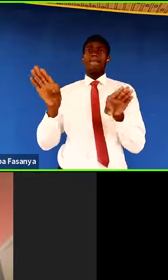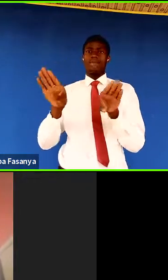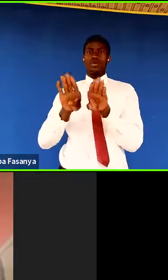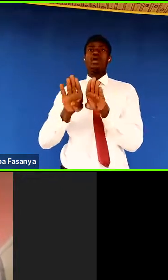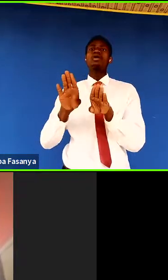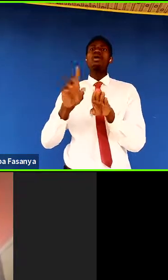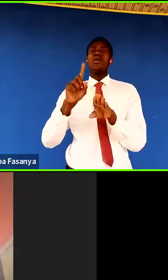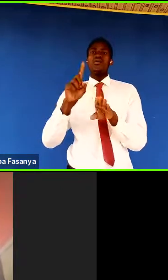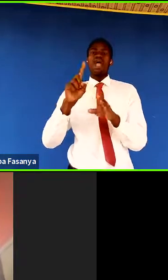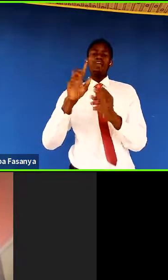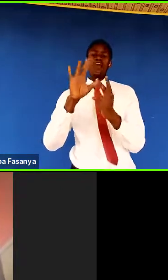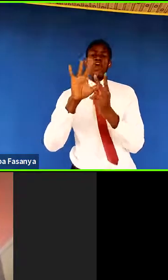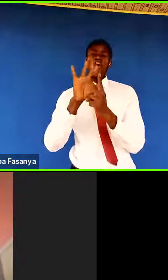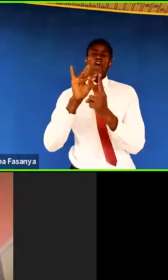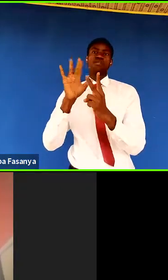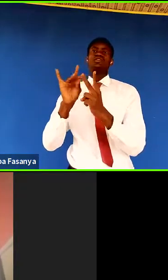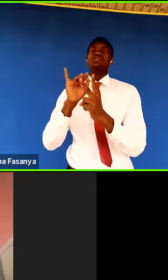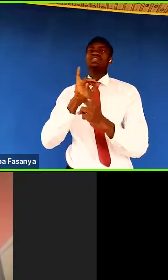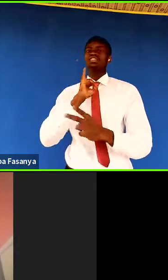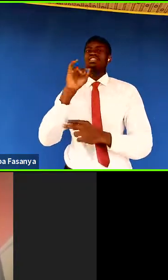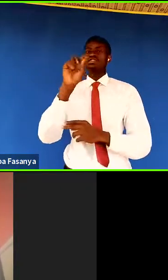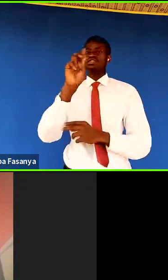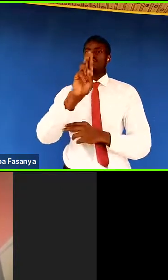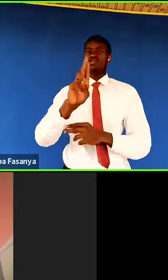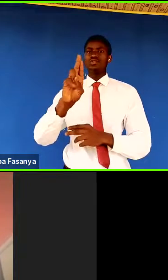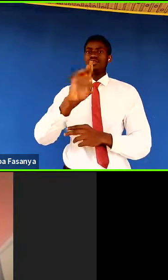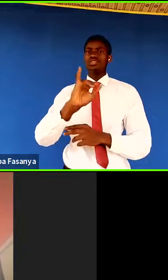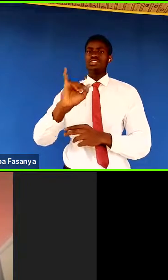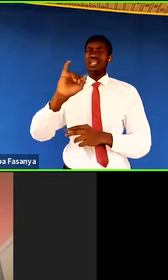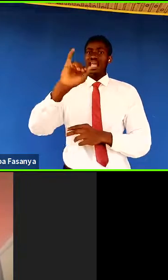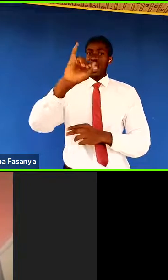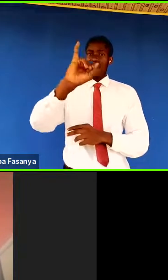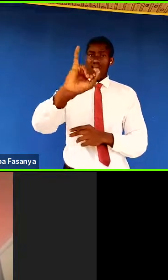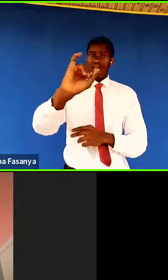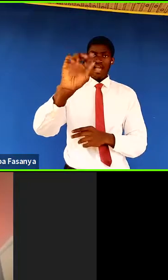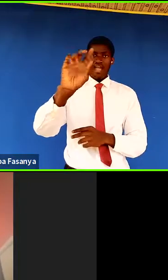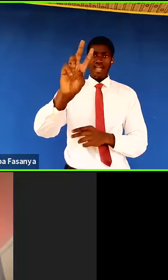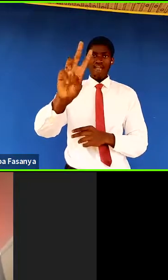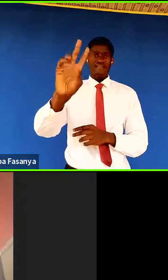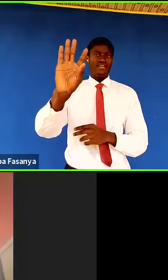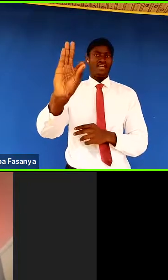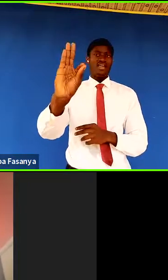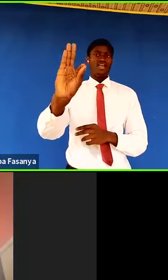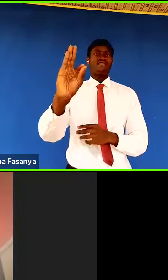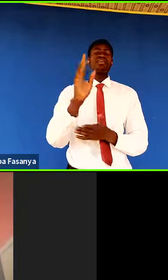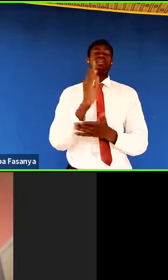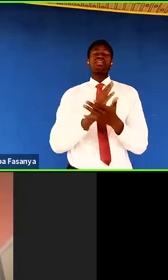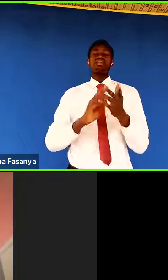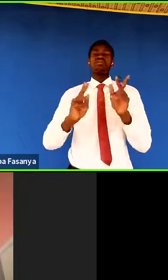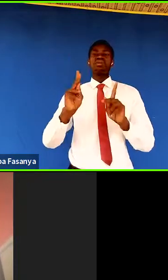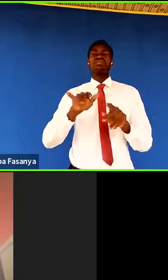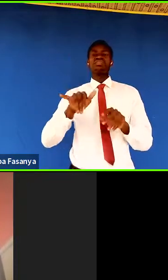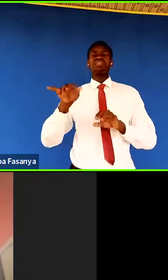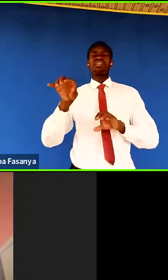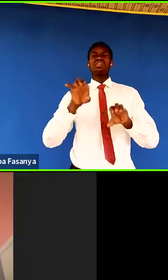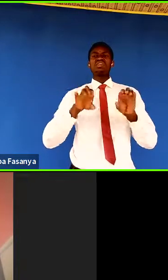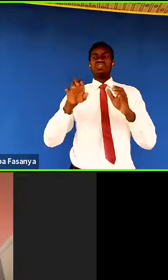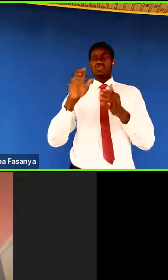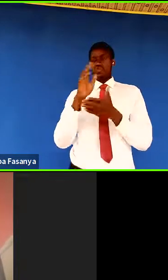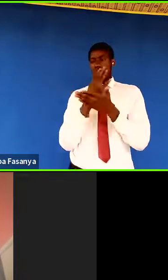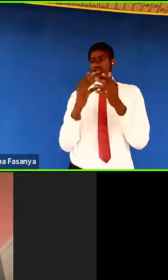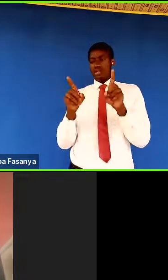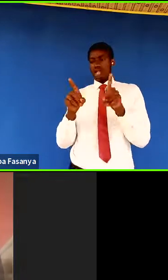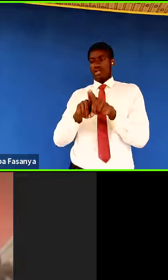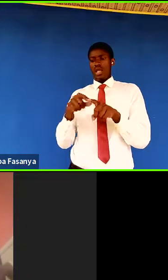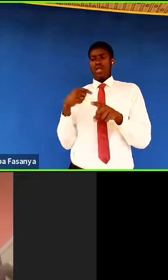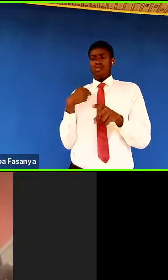truly blocked. Now, I know that some people still do what we call hydrotubation, saying that they want to flush the tubes and